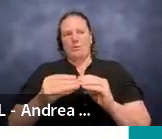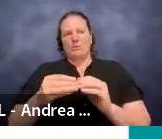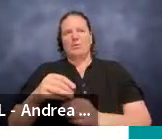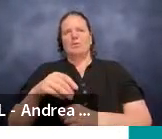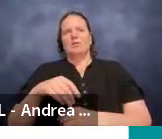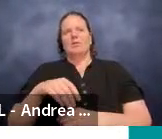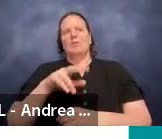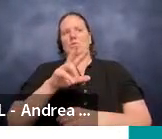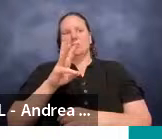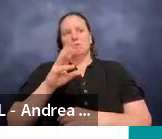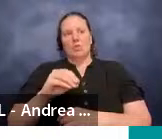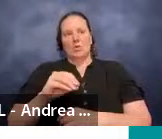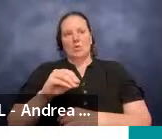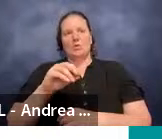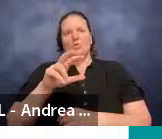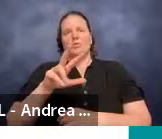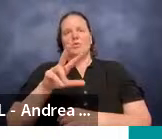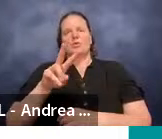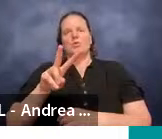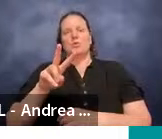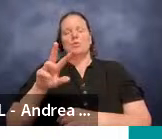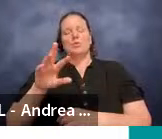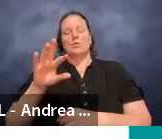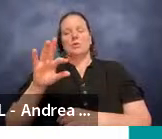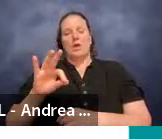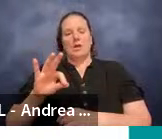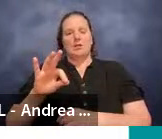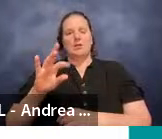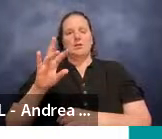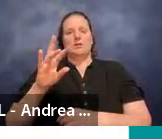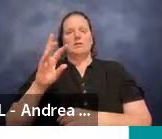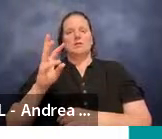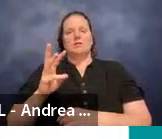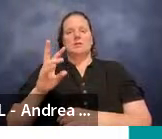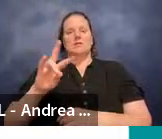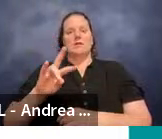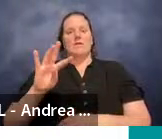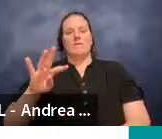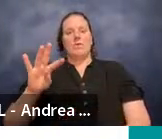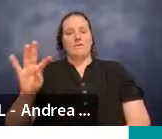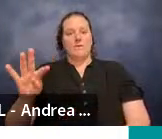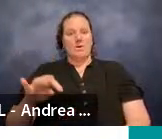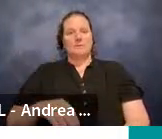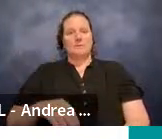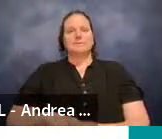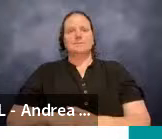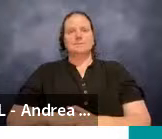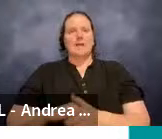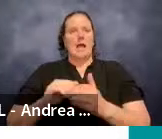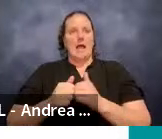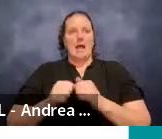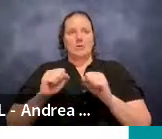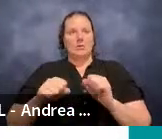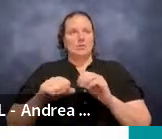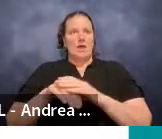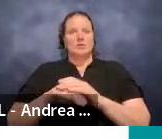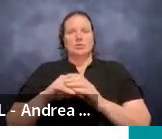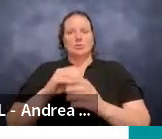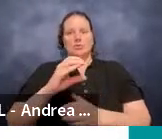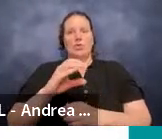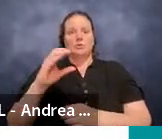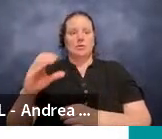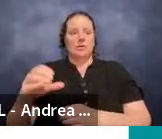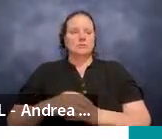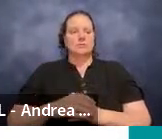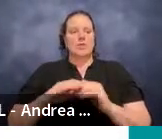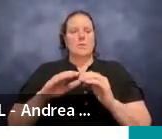360-329-6744. Next slide, please. Just a reminder of how you may access our closed captions. At the bottom middle